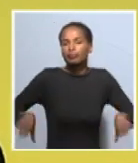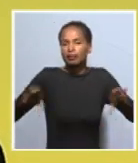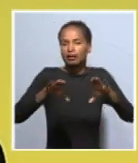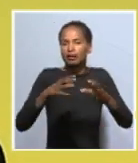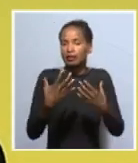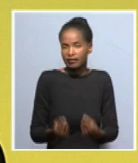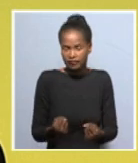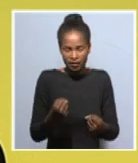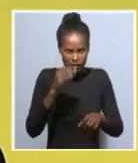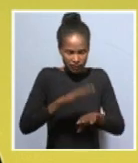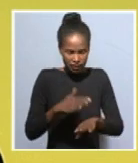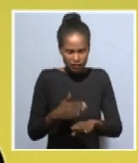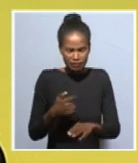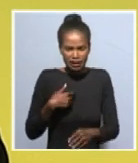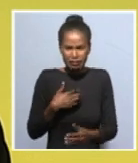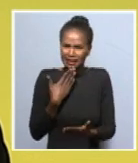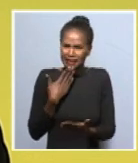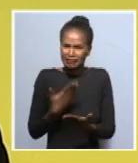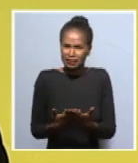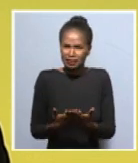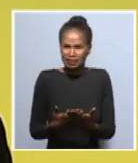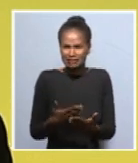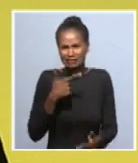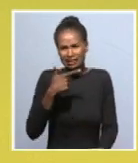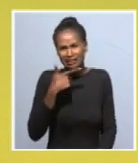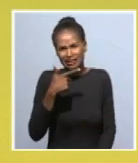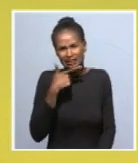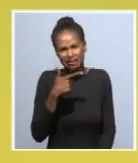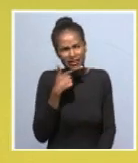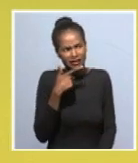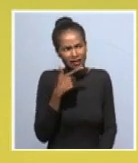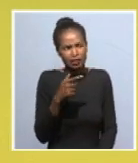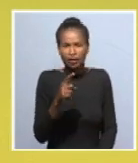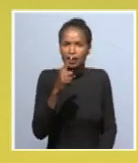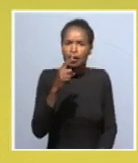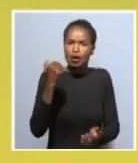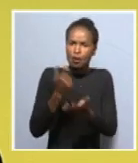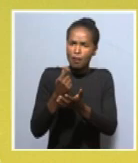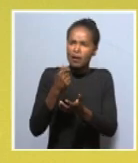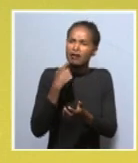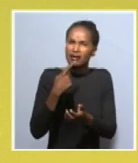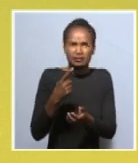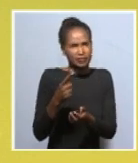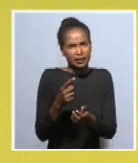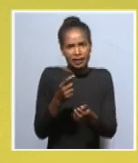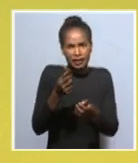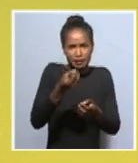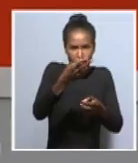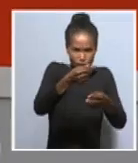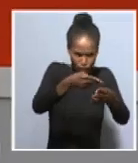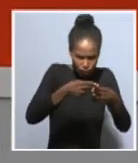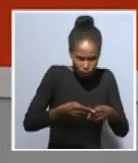do embrace the pay holiday included in the